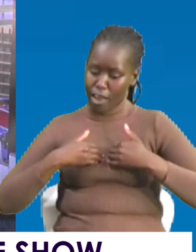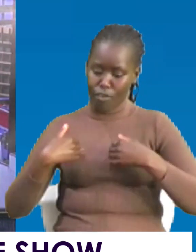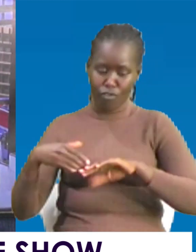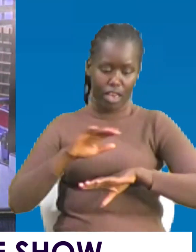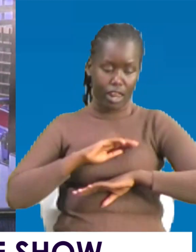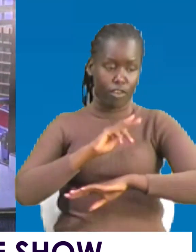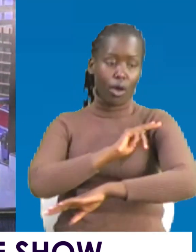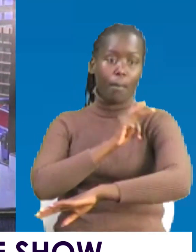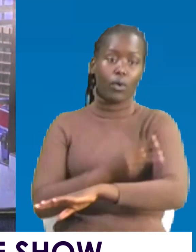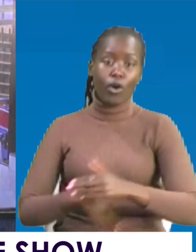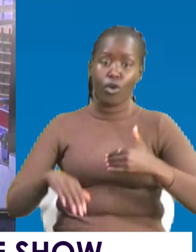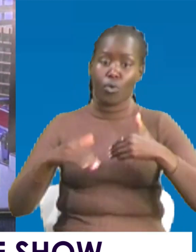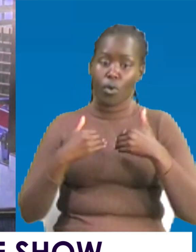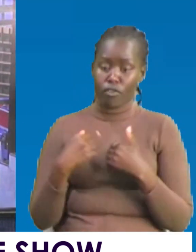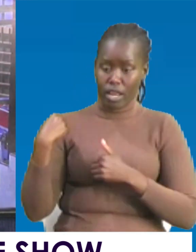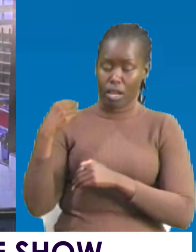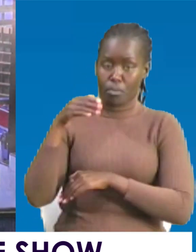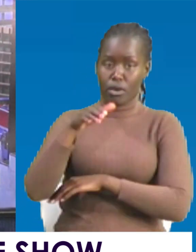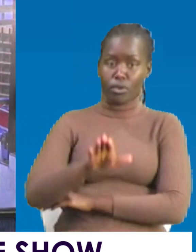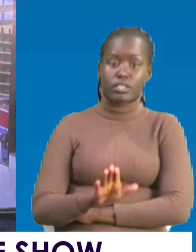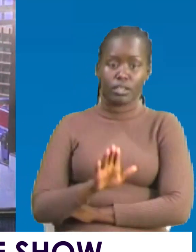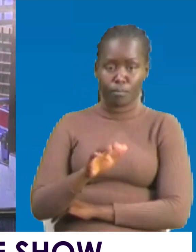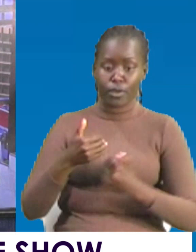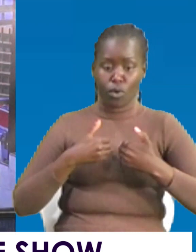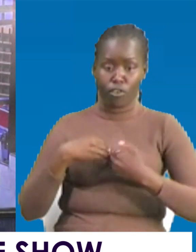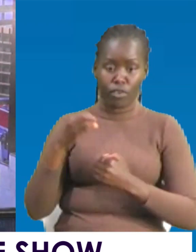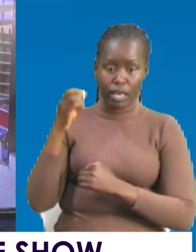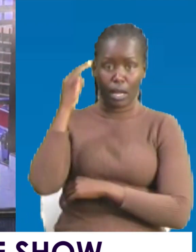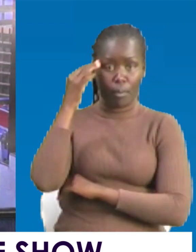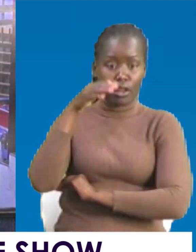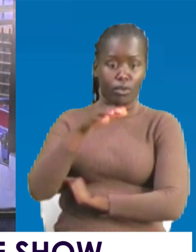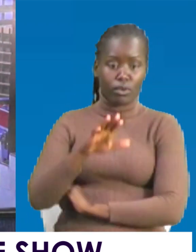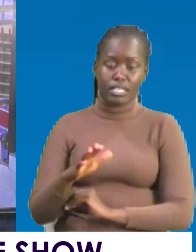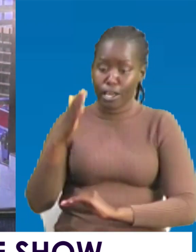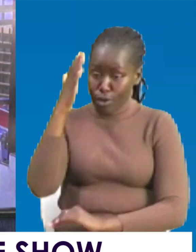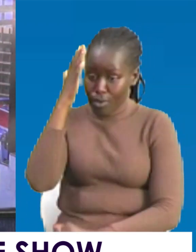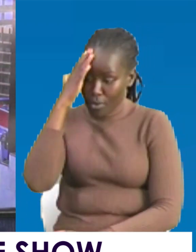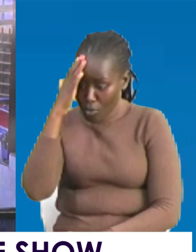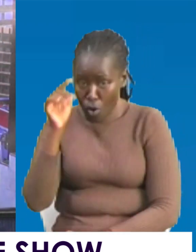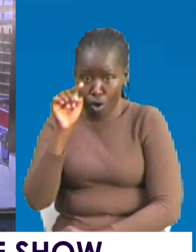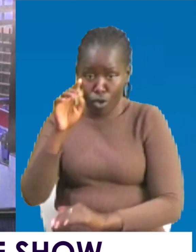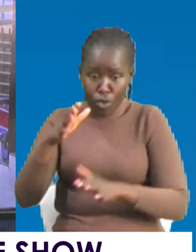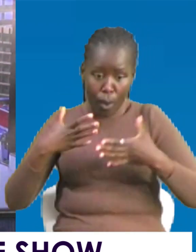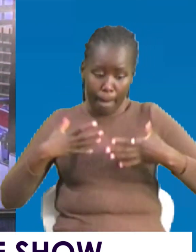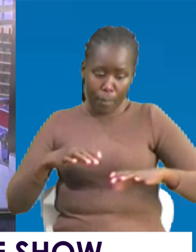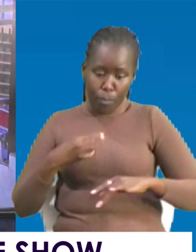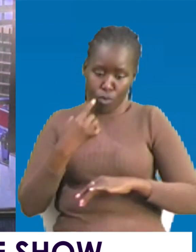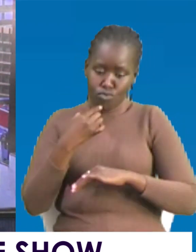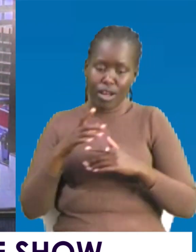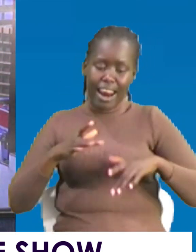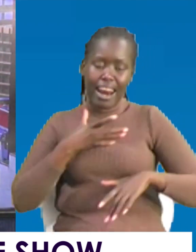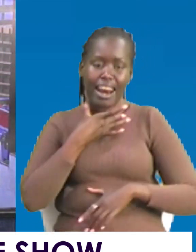it. You have it in your numbers. You have it in your mind. And as you know it, you are people who like